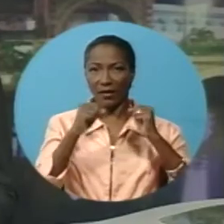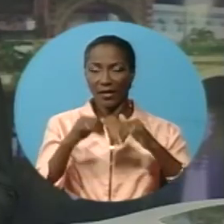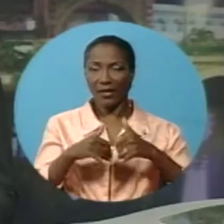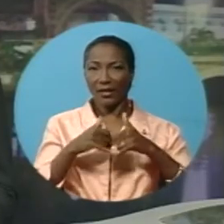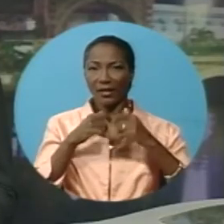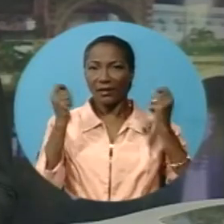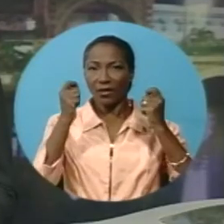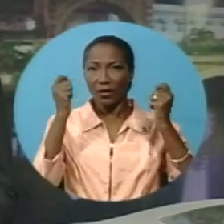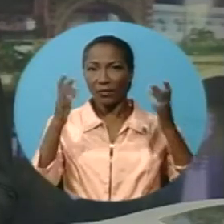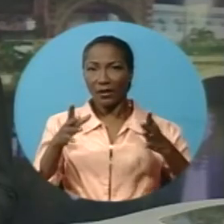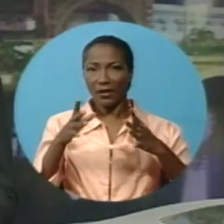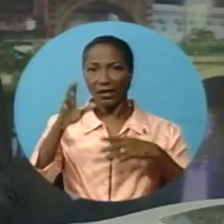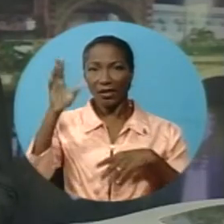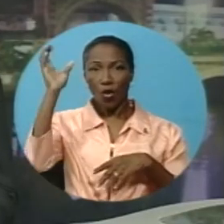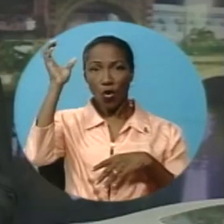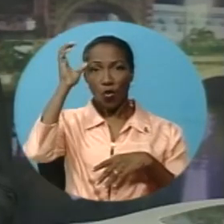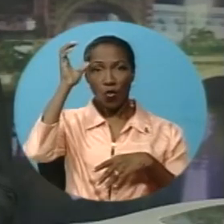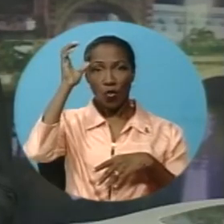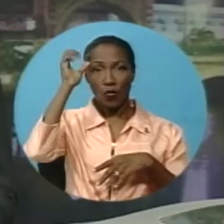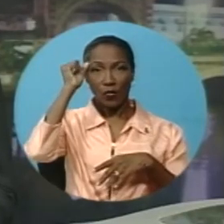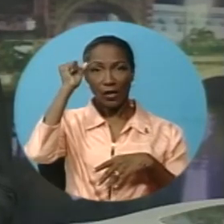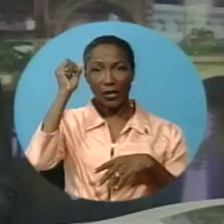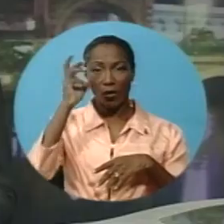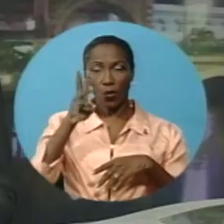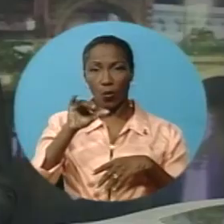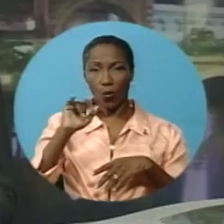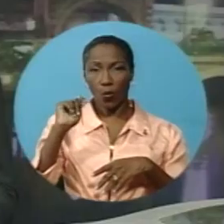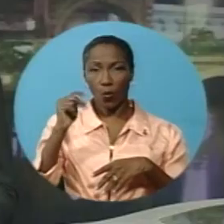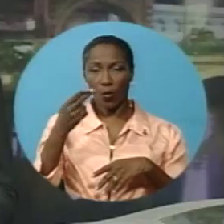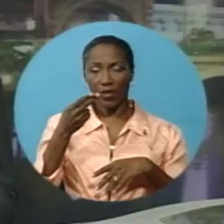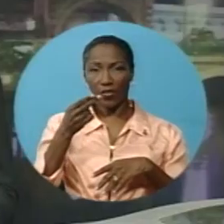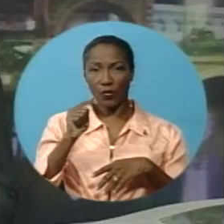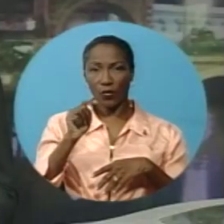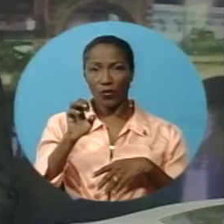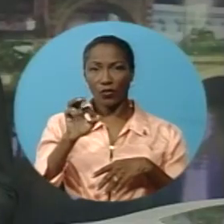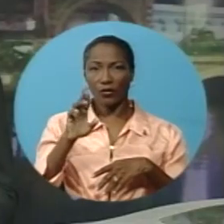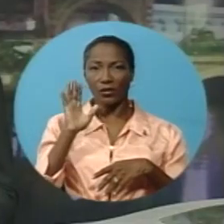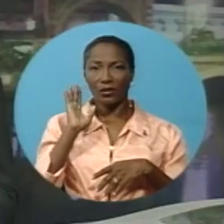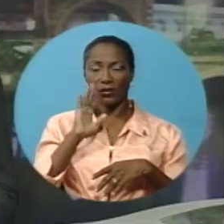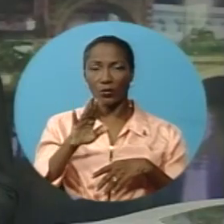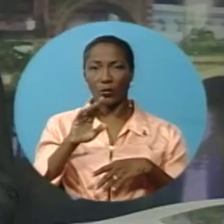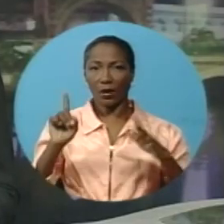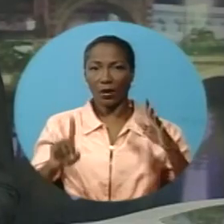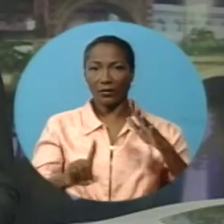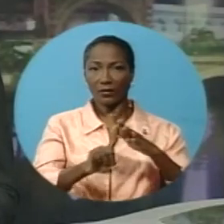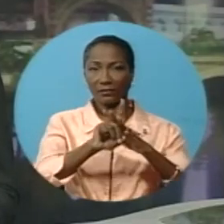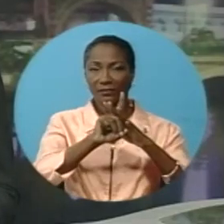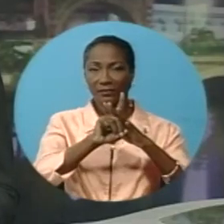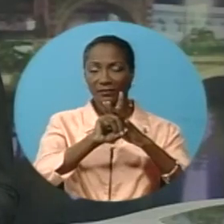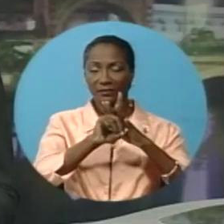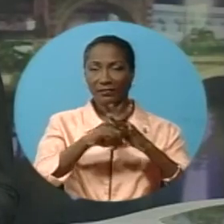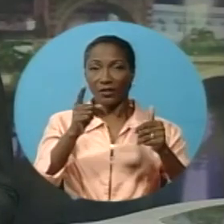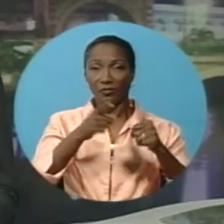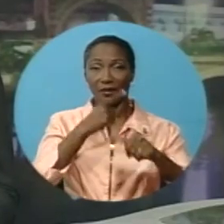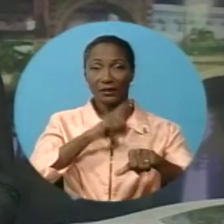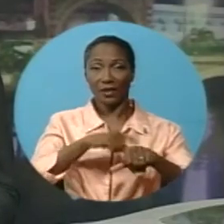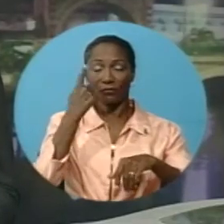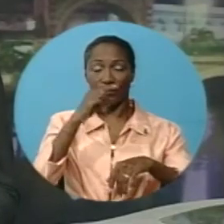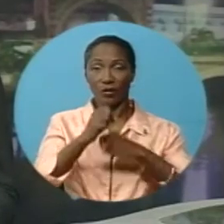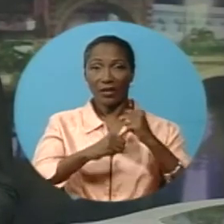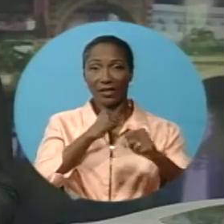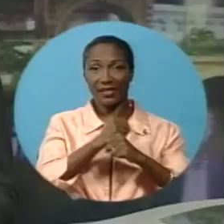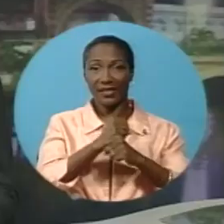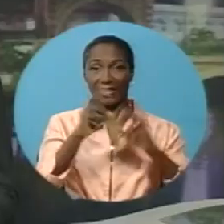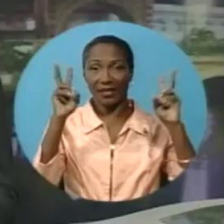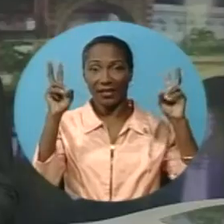Corey Stokes-Withers will be making his first major appearance of the year next week at Last Man Standing.